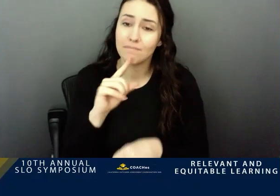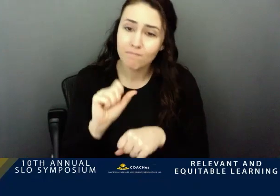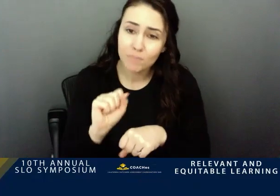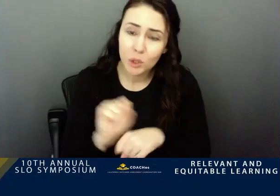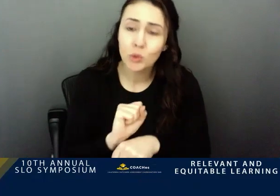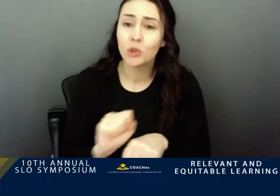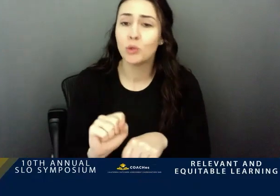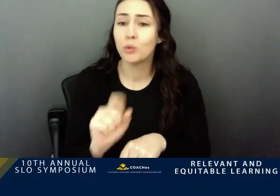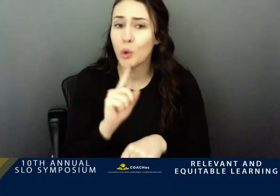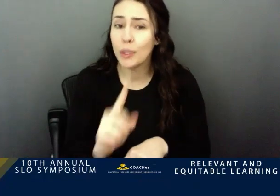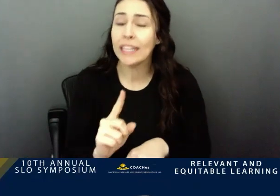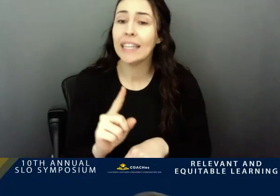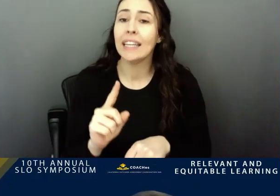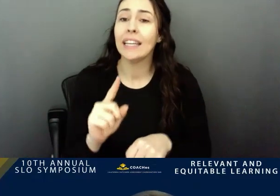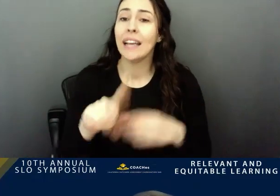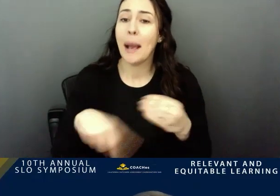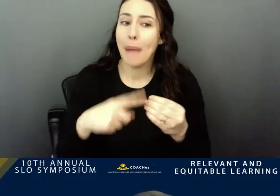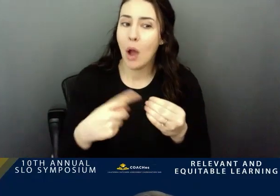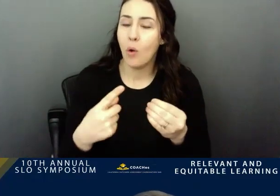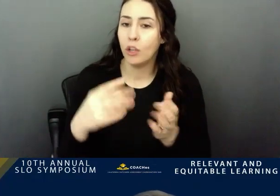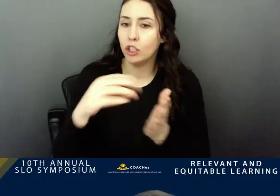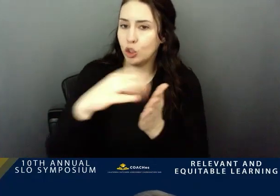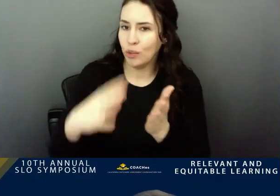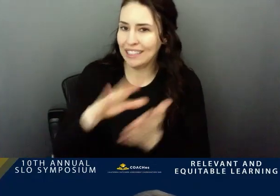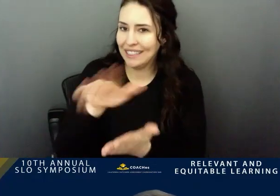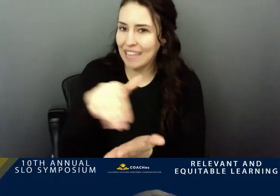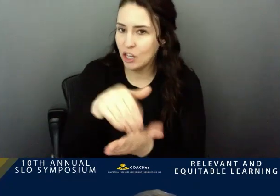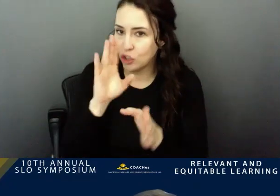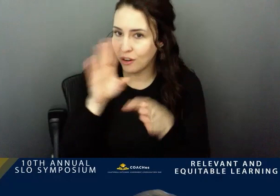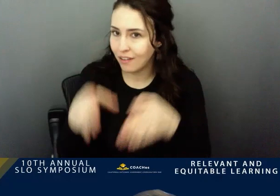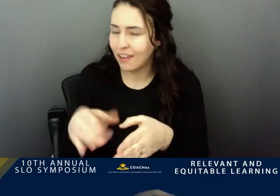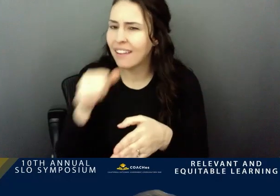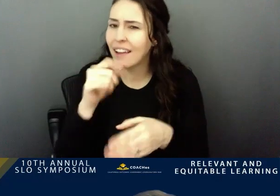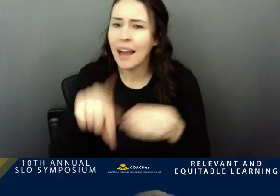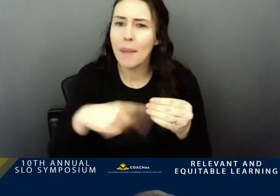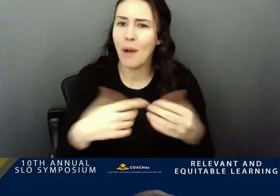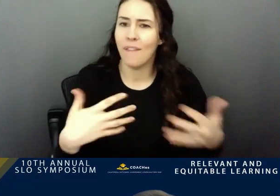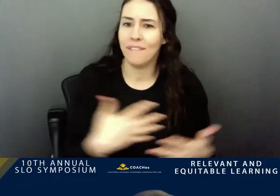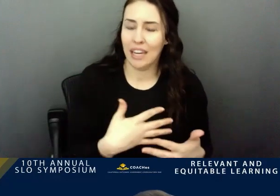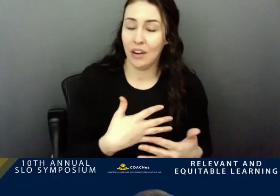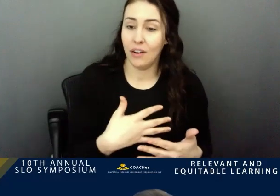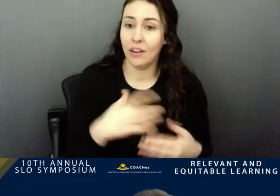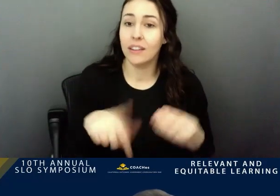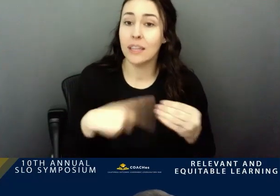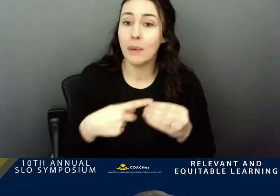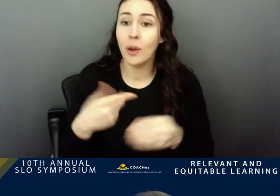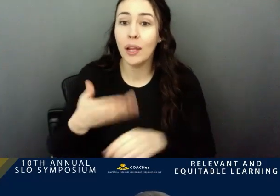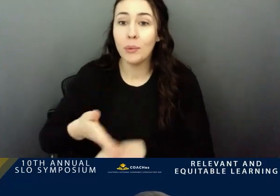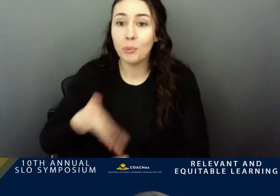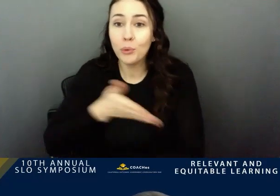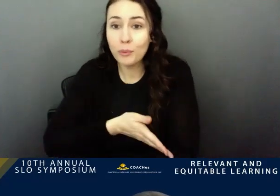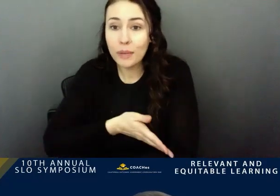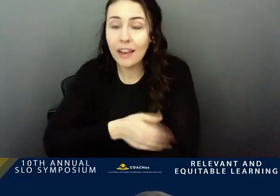is student-centered, not about fear. It's about improvement, not fear. Improvement in learning, not